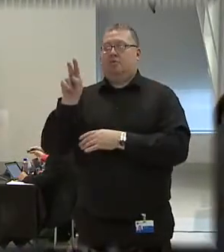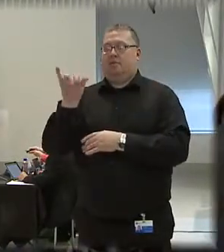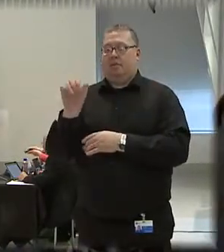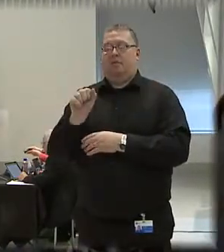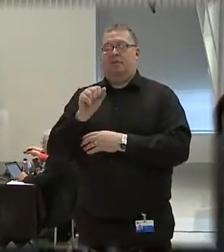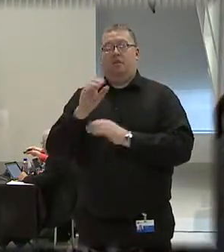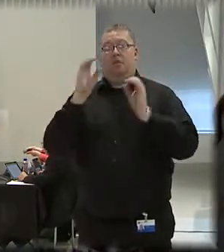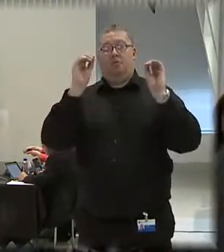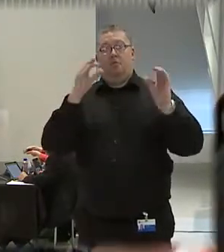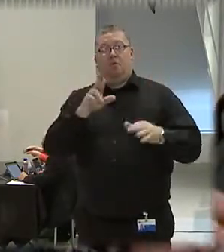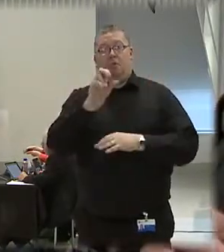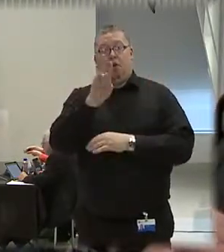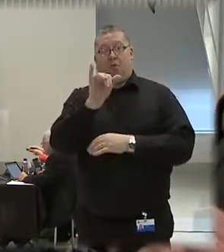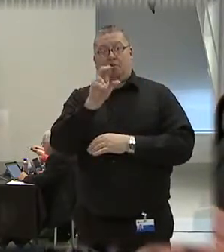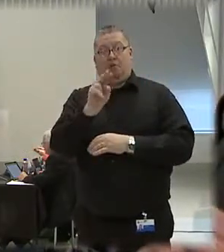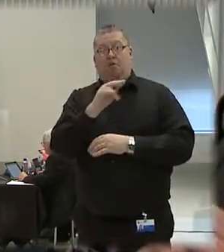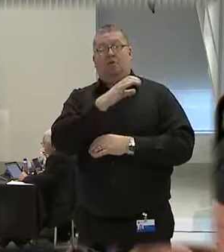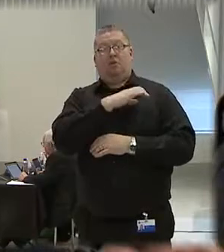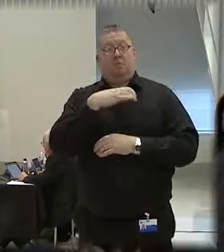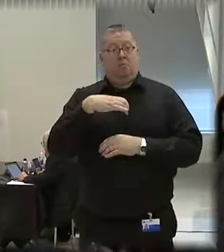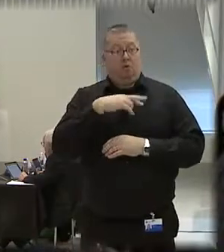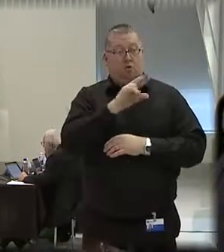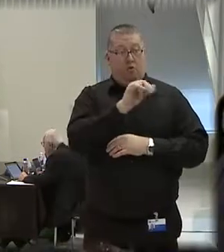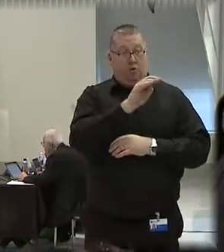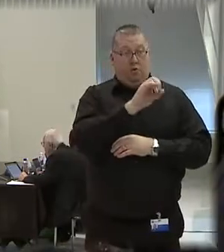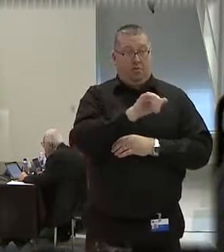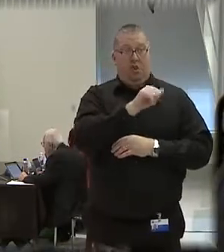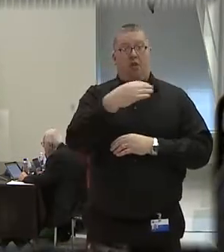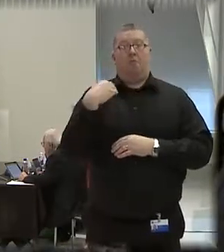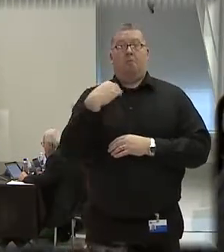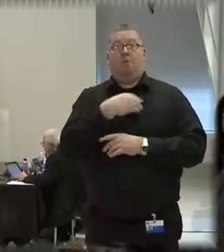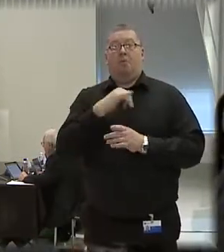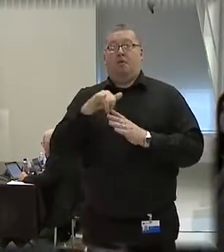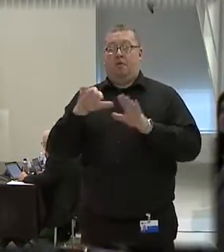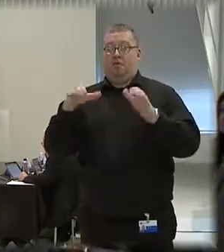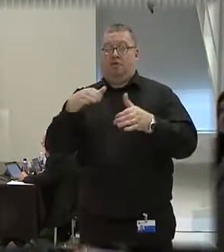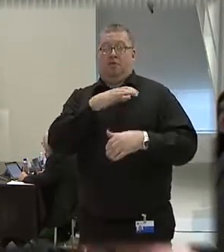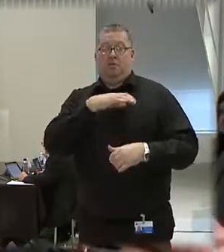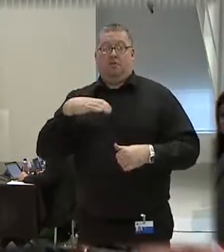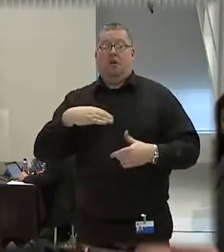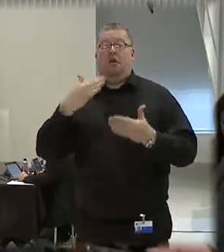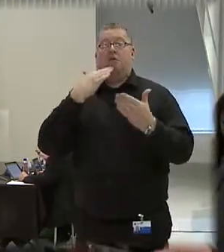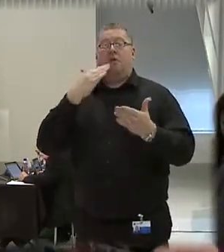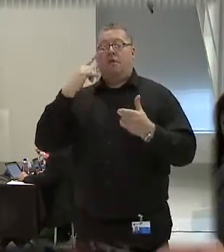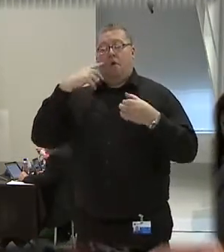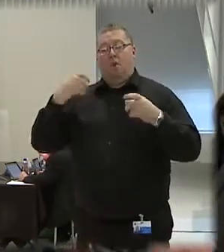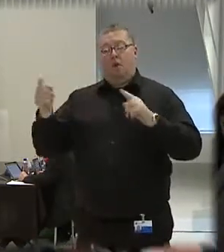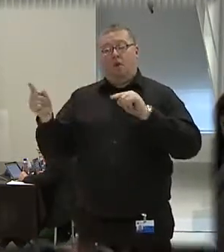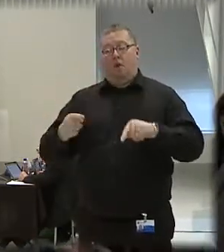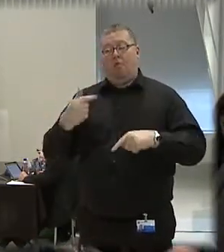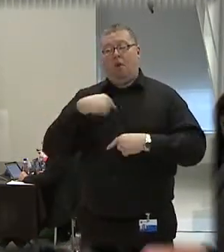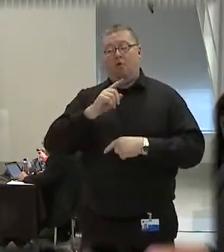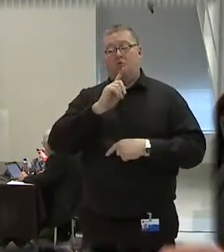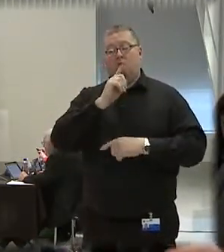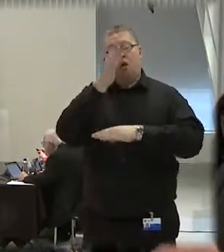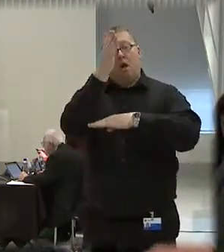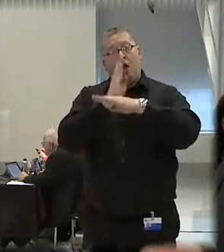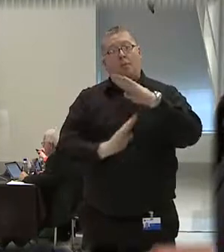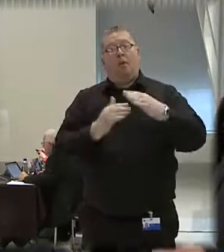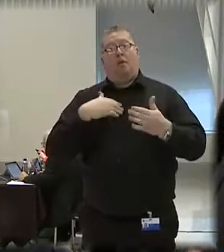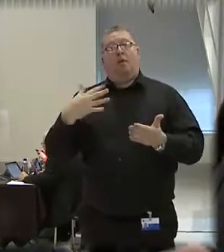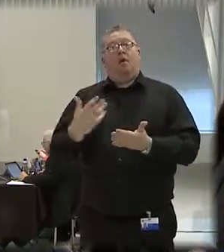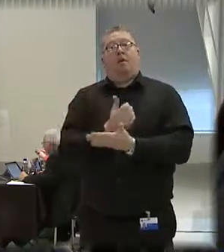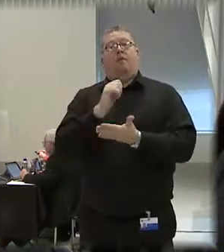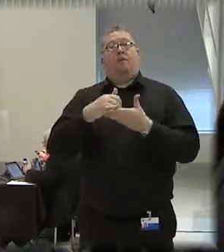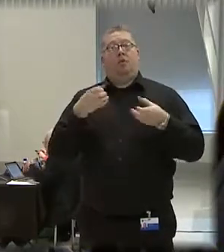Robinson, and Commissioner Ramsey, and members of the Commission. Thank you for allowing me to be here today. I'm truly humbled to have this